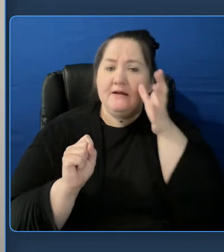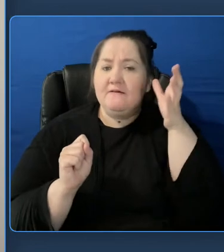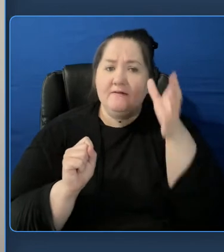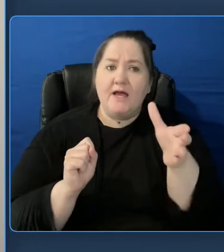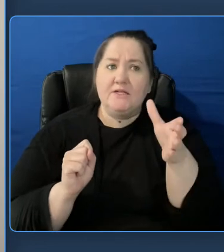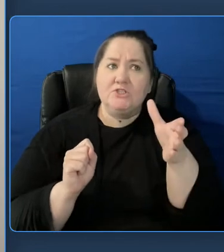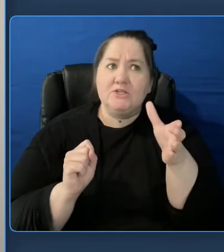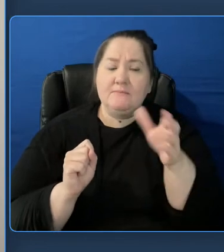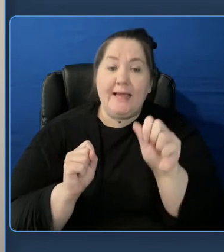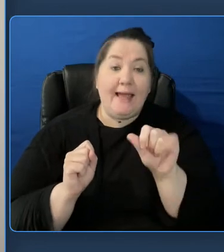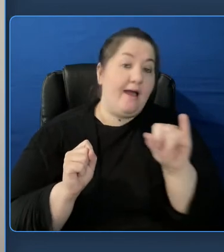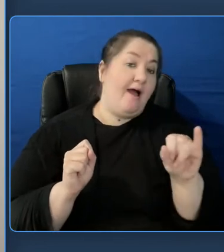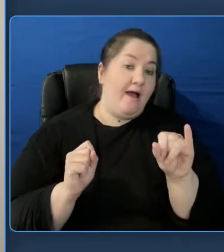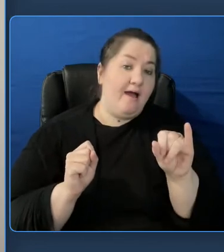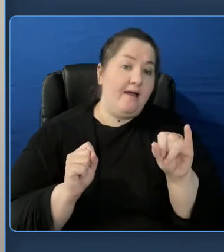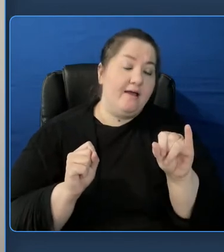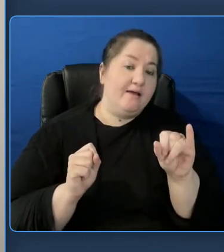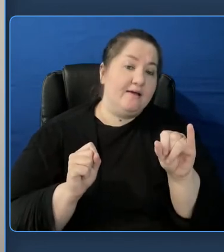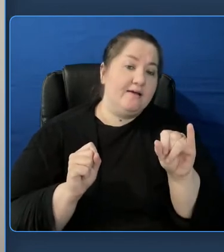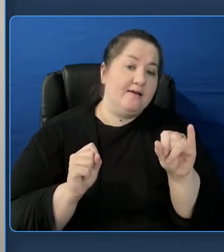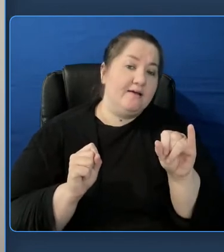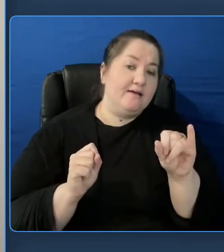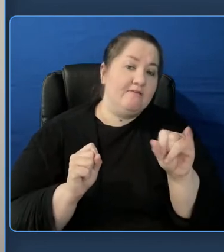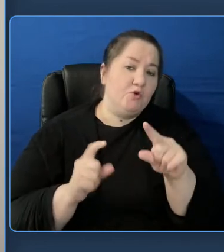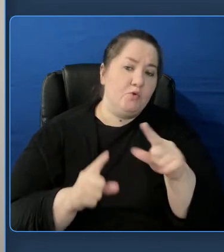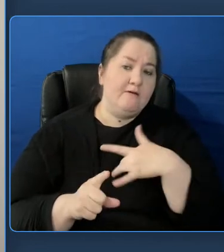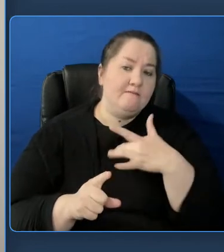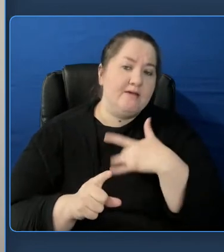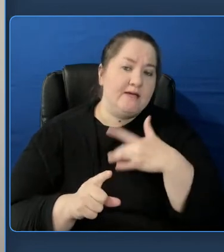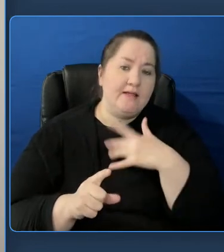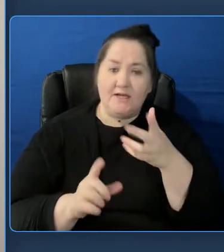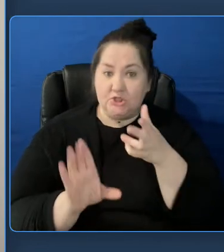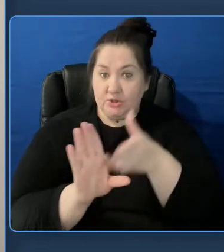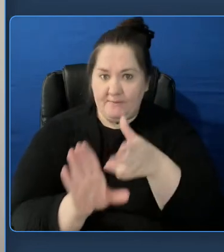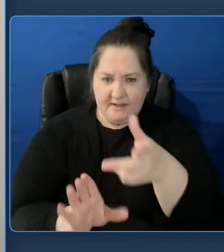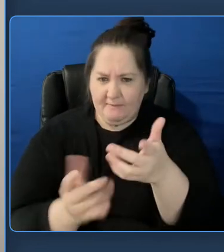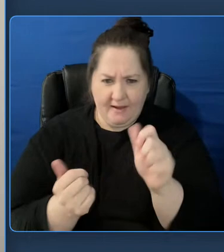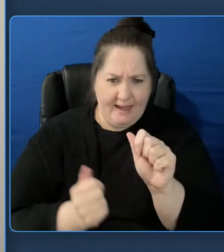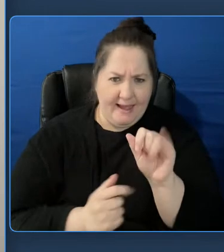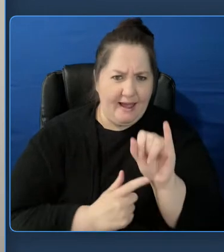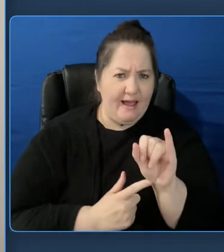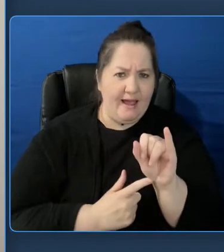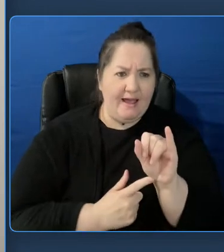be an AI, if he feels like jumping in at all,